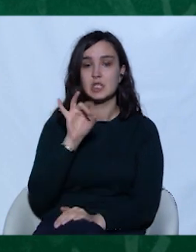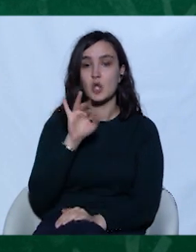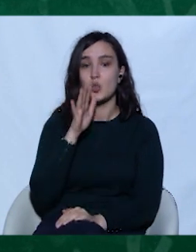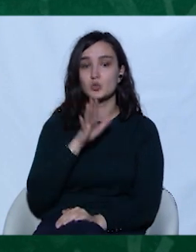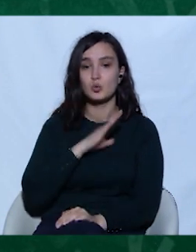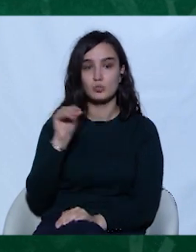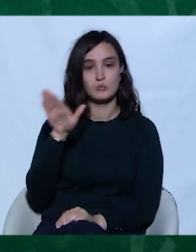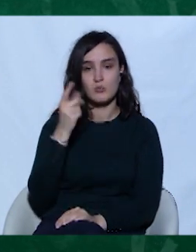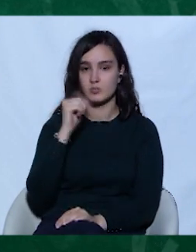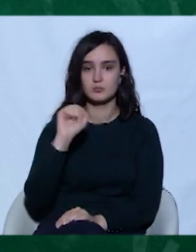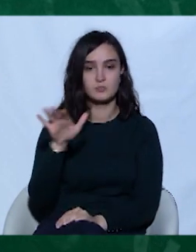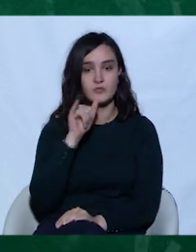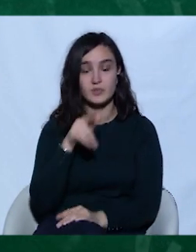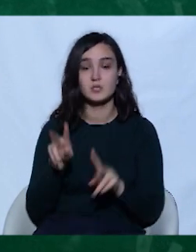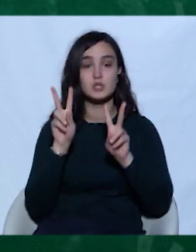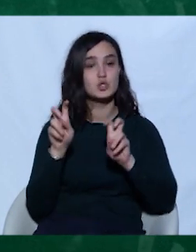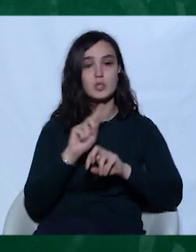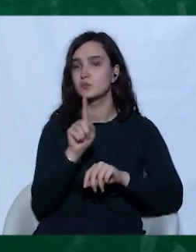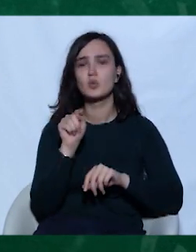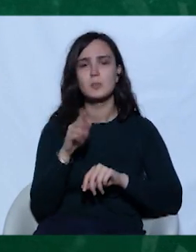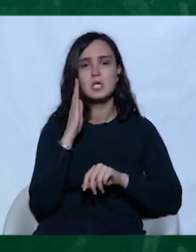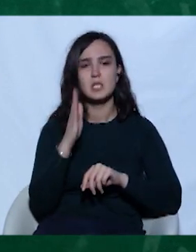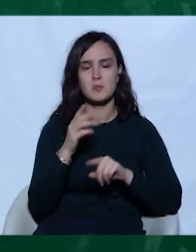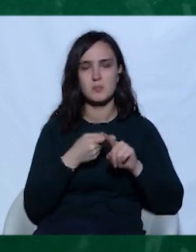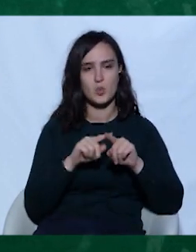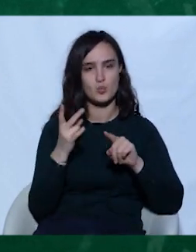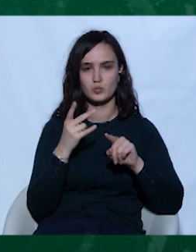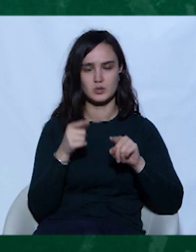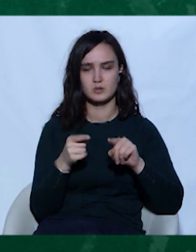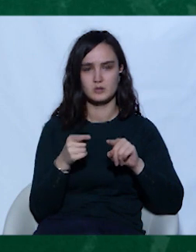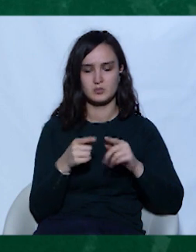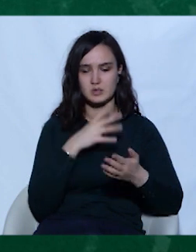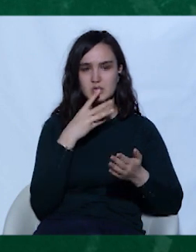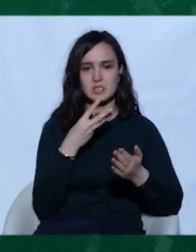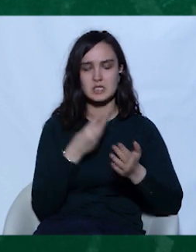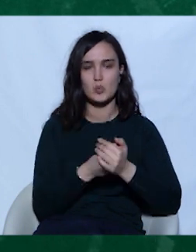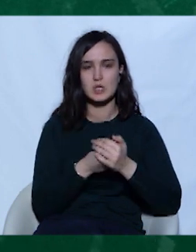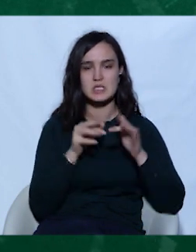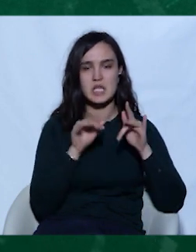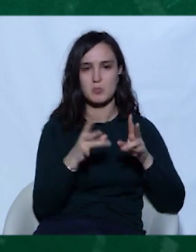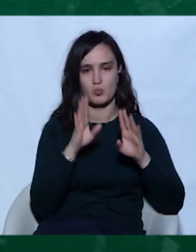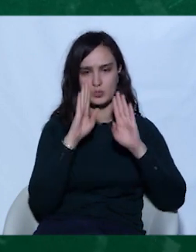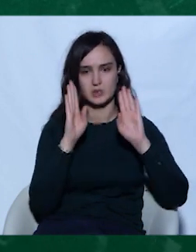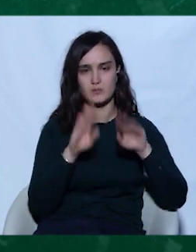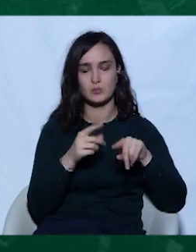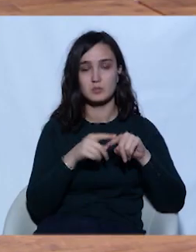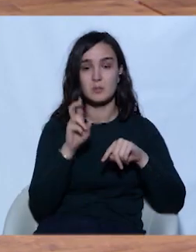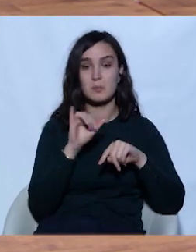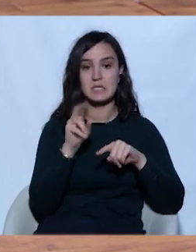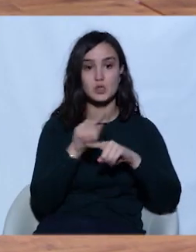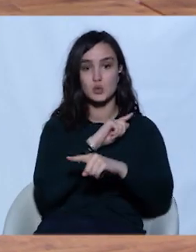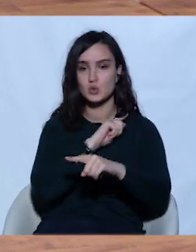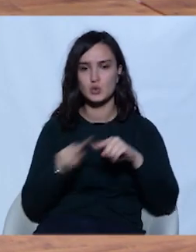clever, independent, rich, and happy. She has no stress in her life, basically. How nice. Yeah,